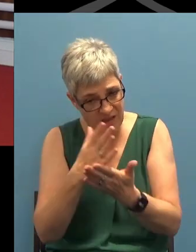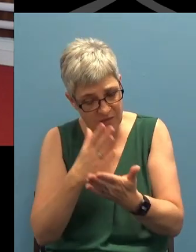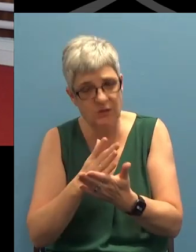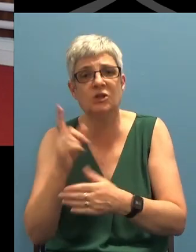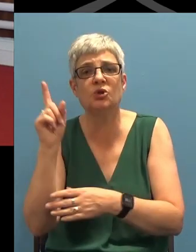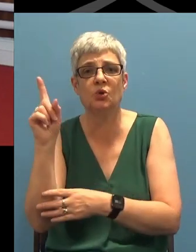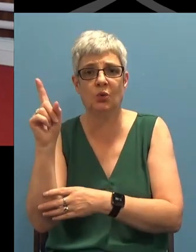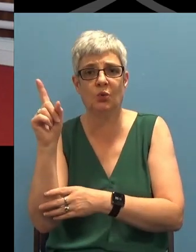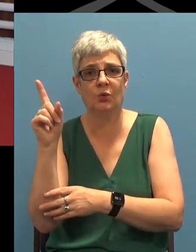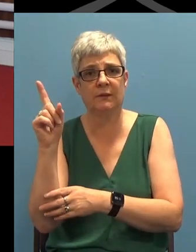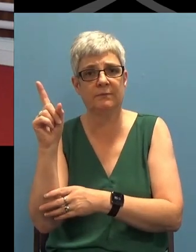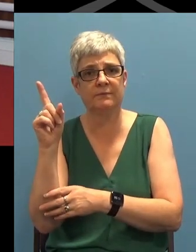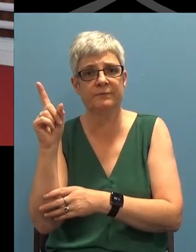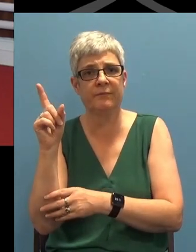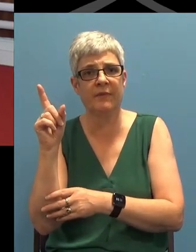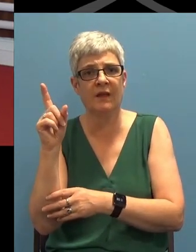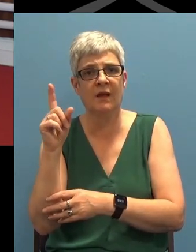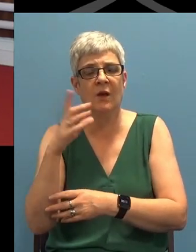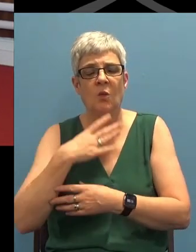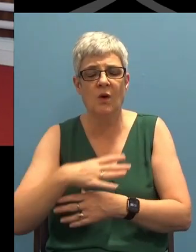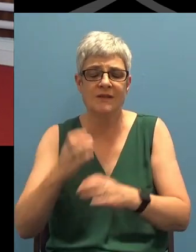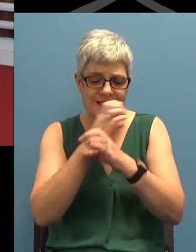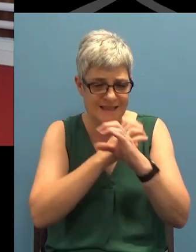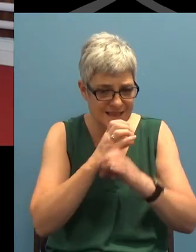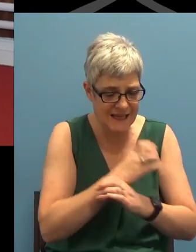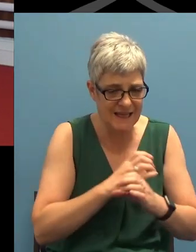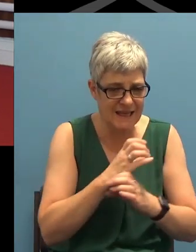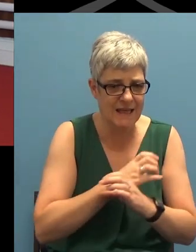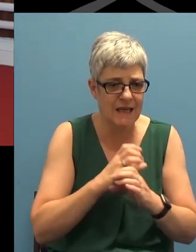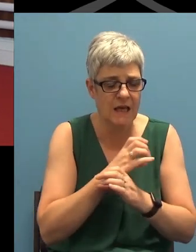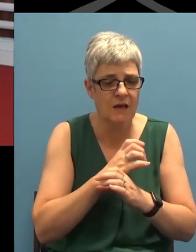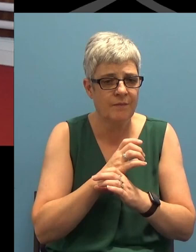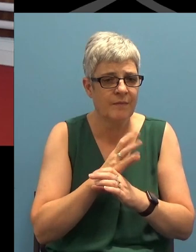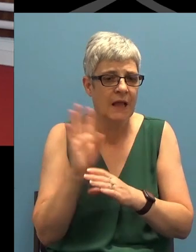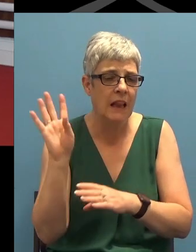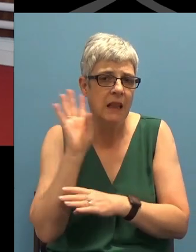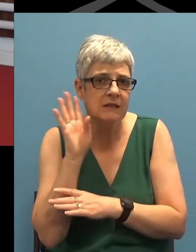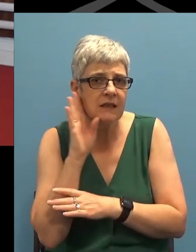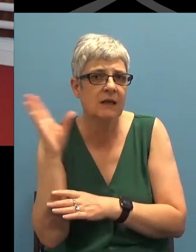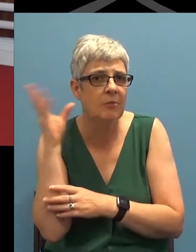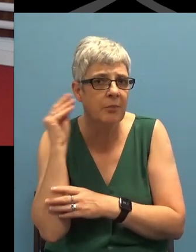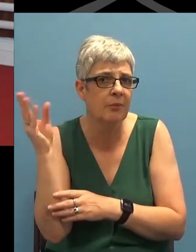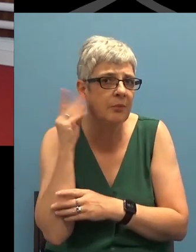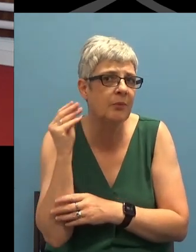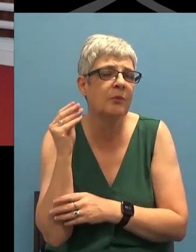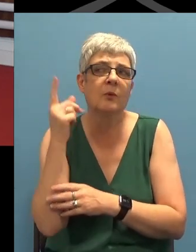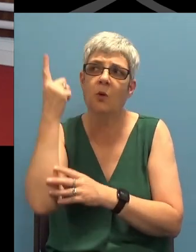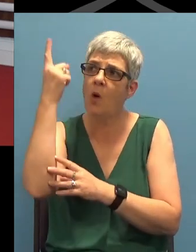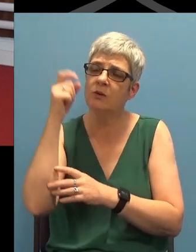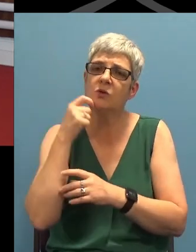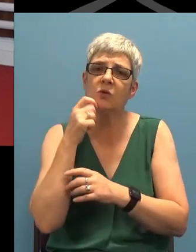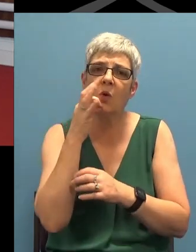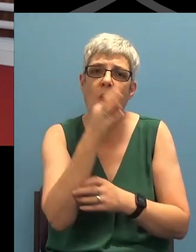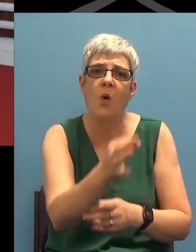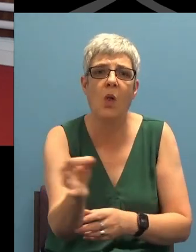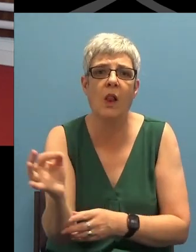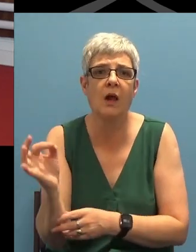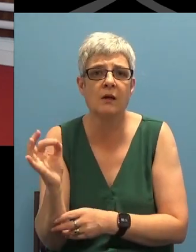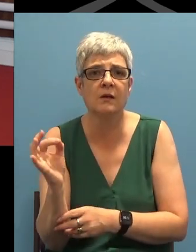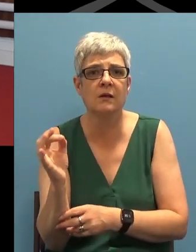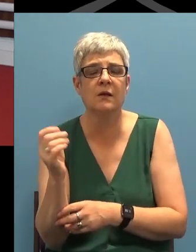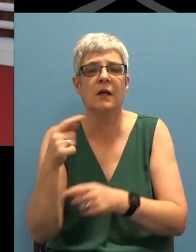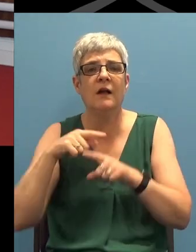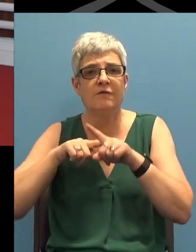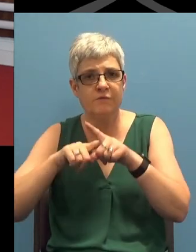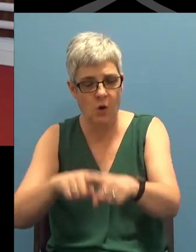you. So much as we seek listening to the call of God and